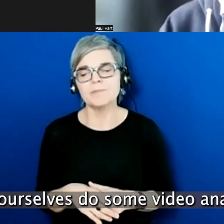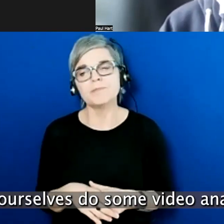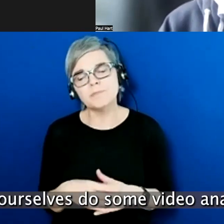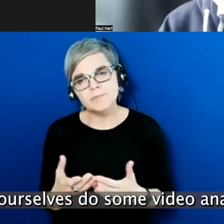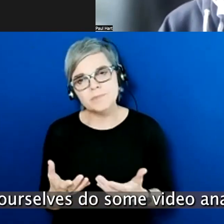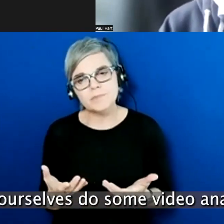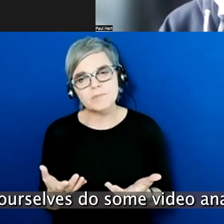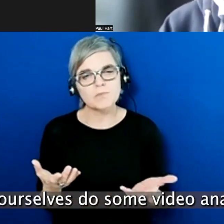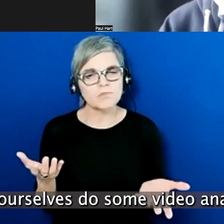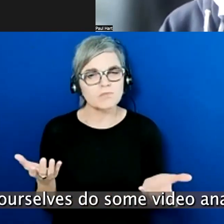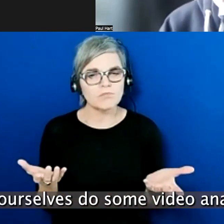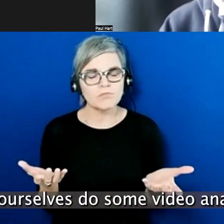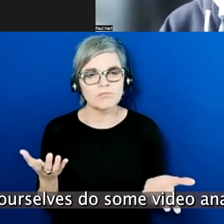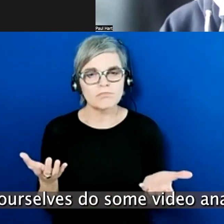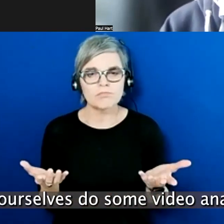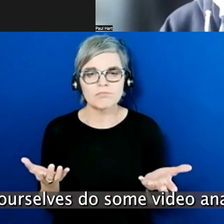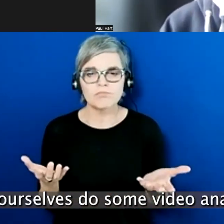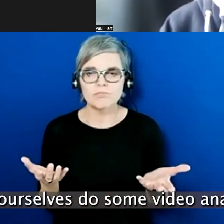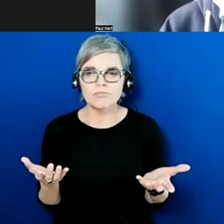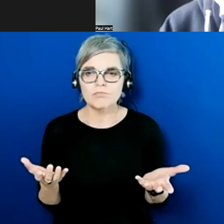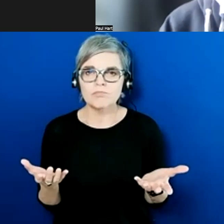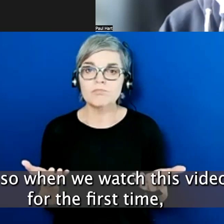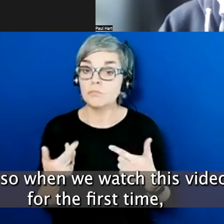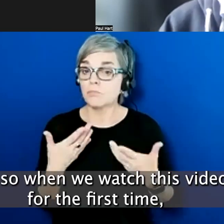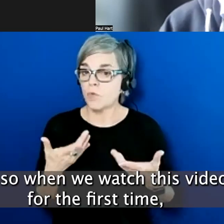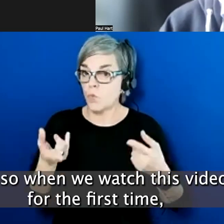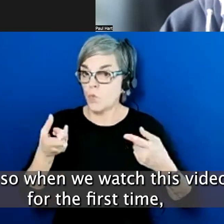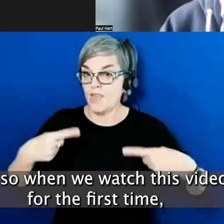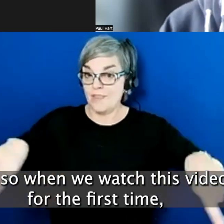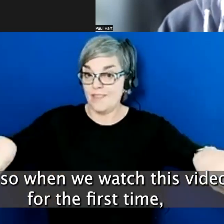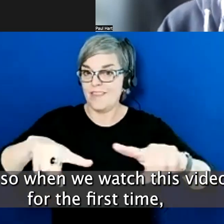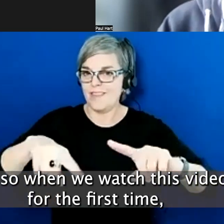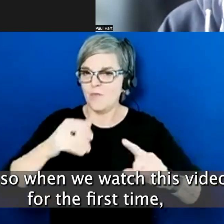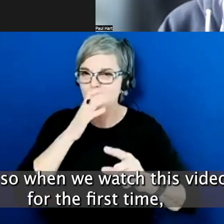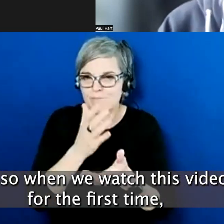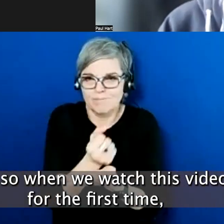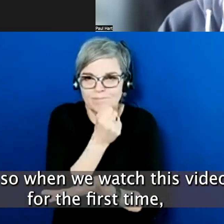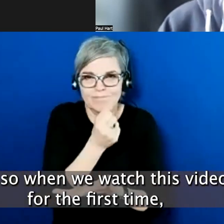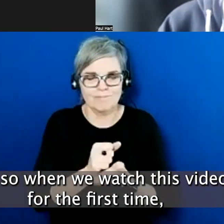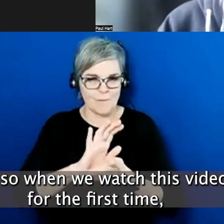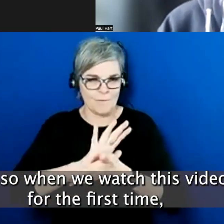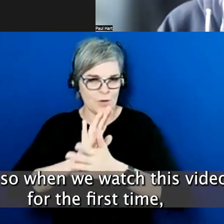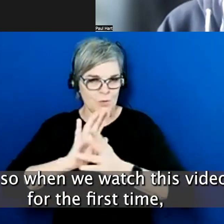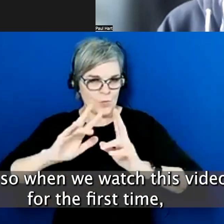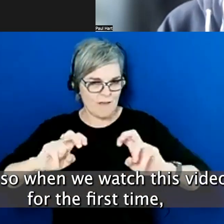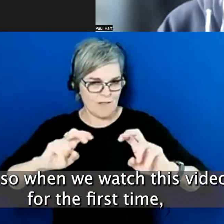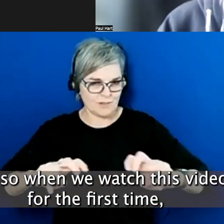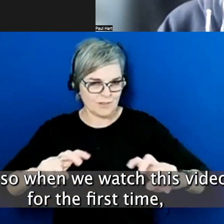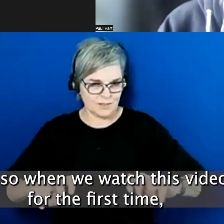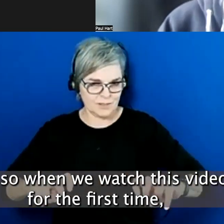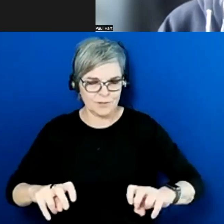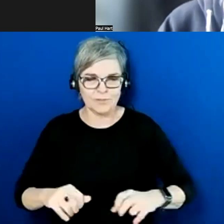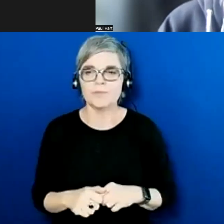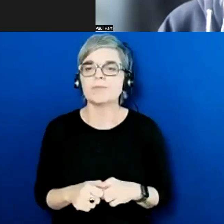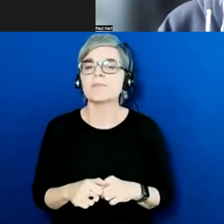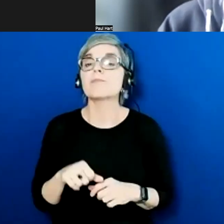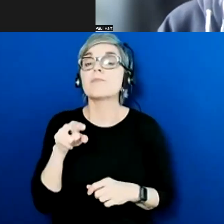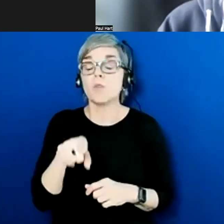do some video analysis. So when we watch this video for the first